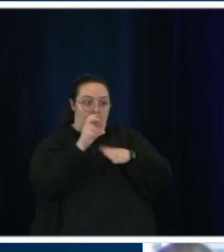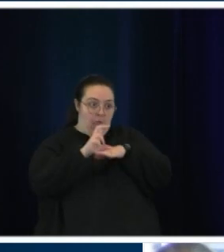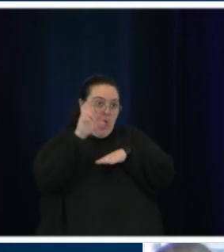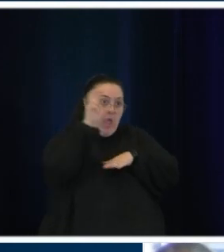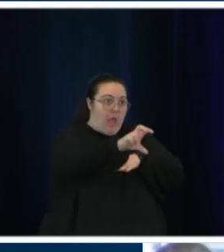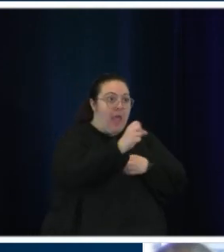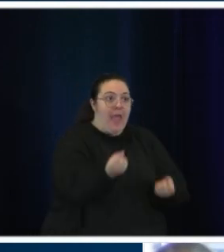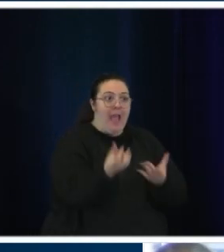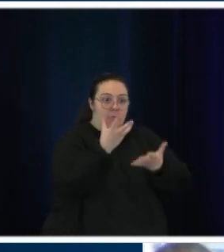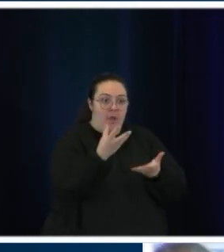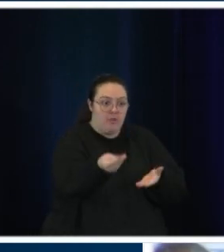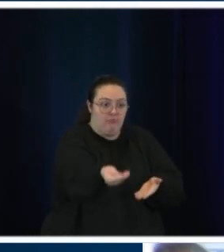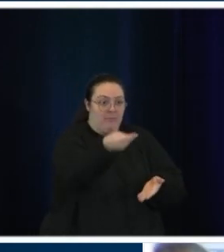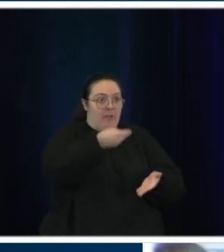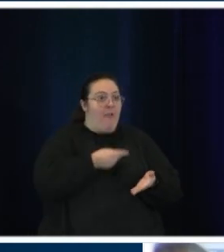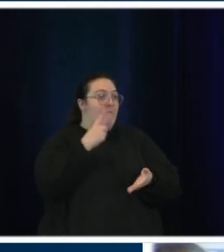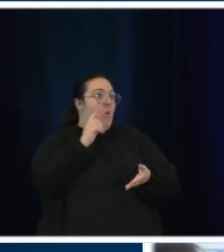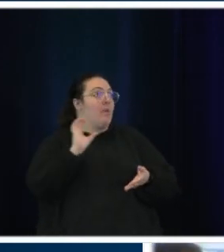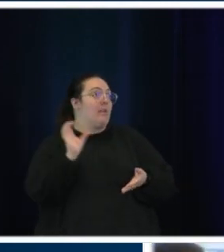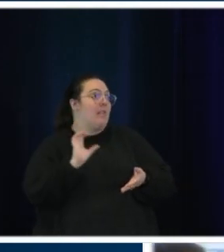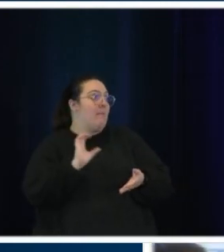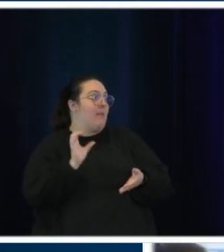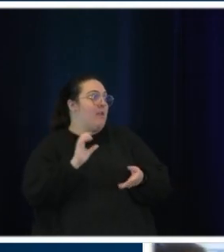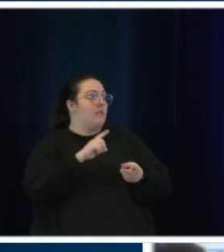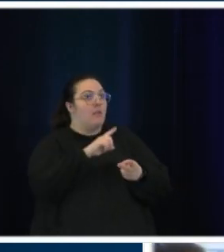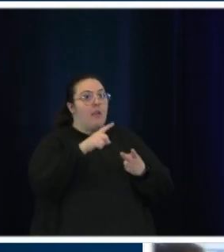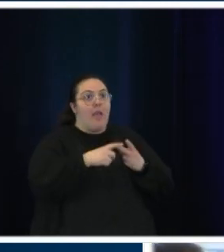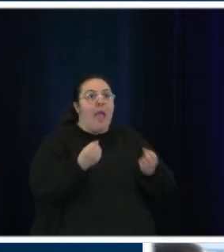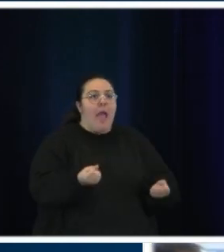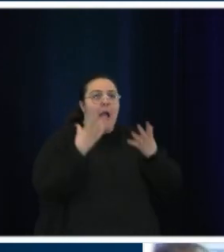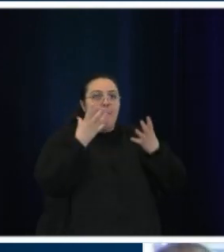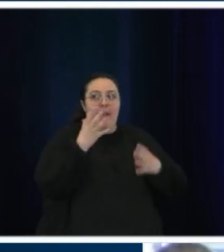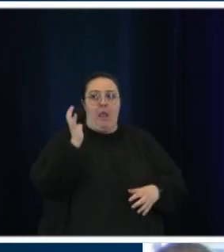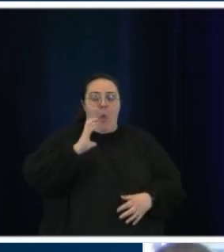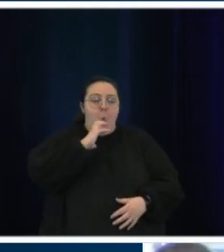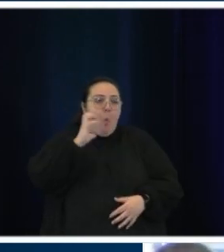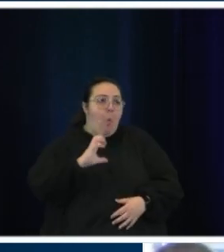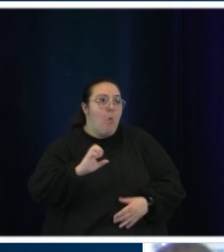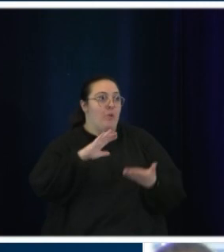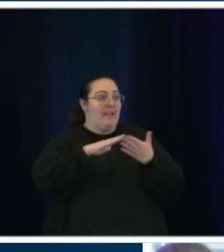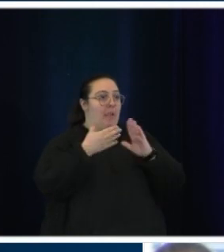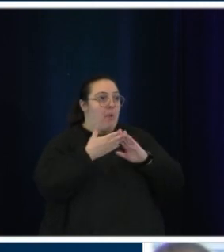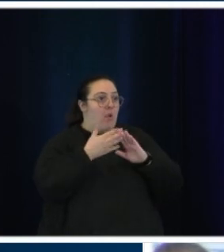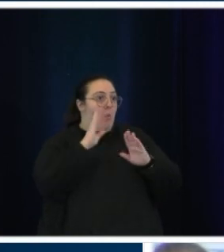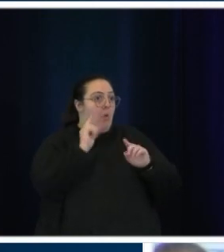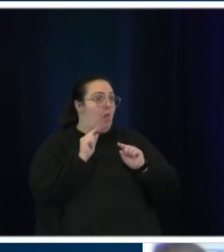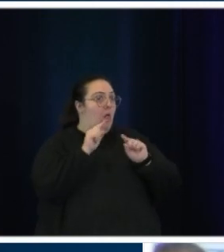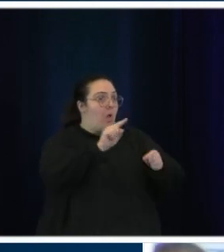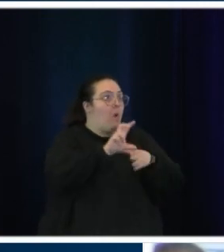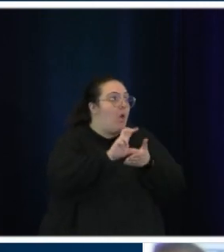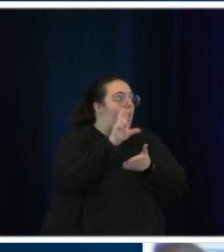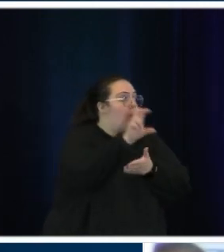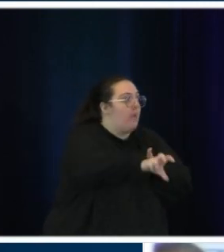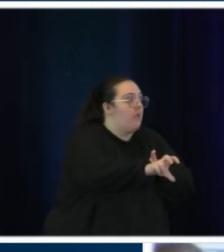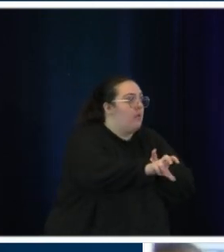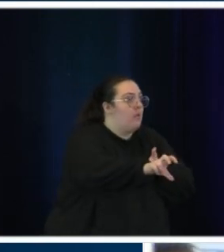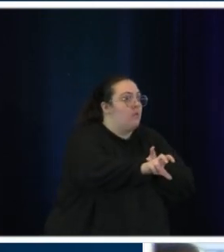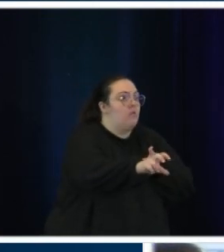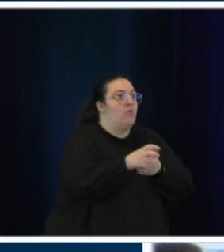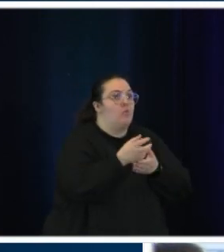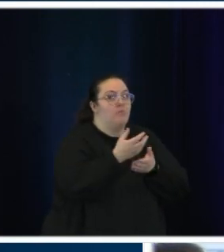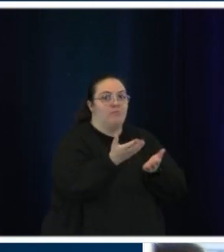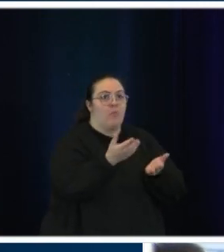would they allocate that money? I'm in an older neighborhood. Will they be coming in older neighborhoods and taking out the lead